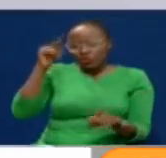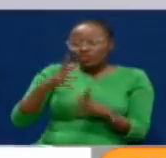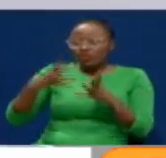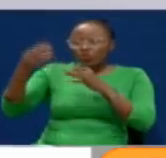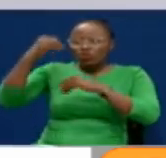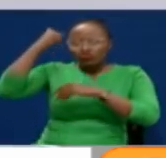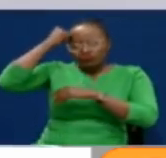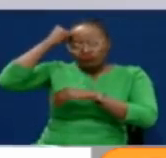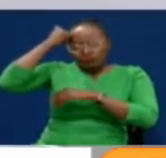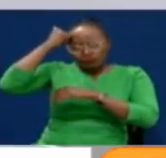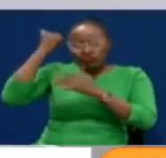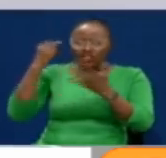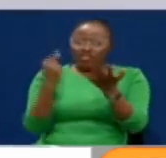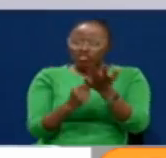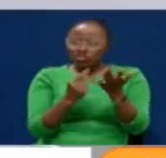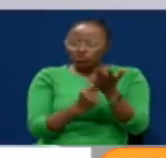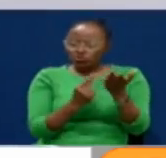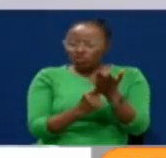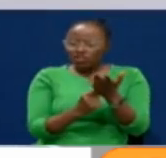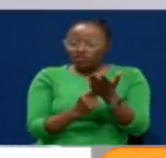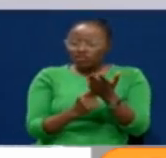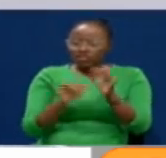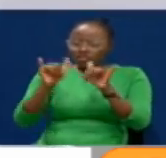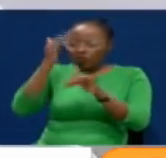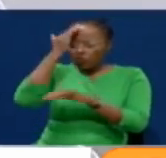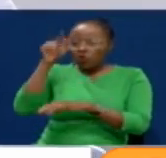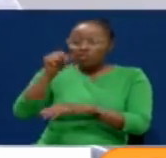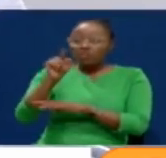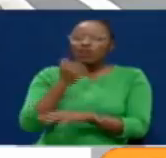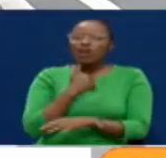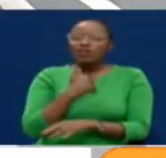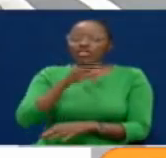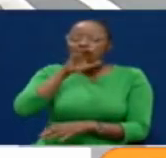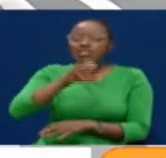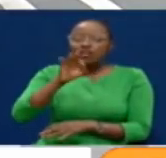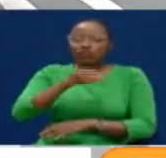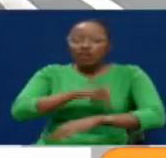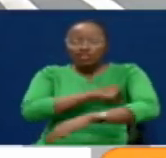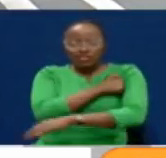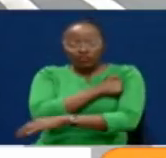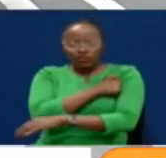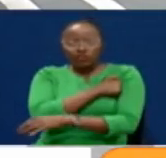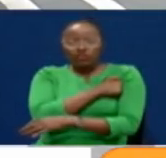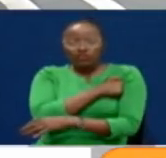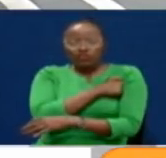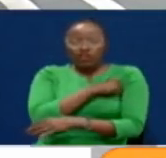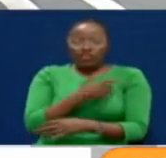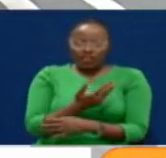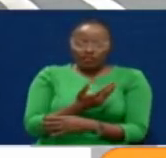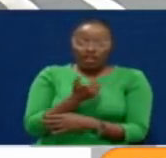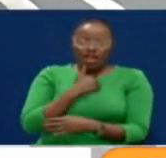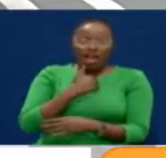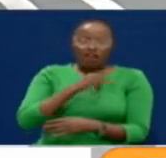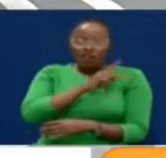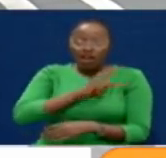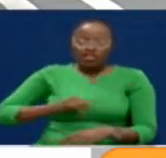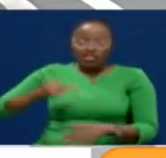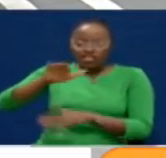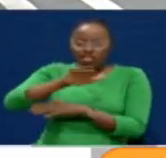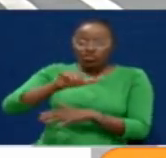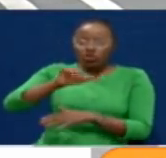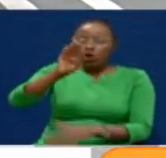in Uganda, apparently. He spent his time because he was the son of a chief. Yeah. And the prince's kids, you know, they had a kingdom. Yes. Remember Bunyore?